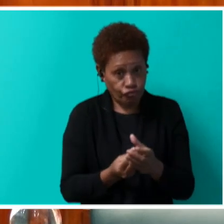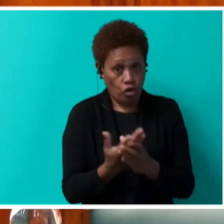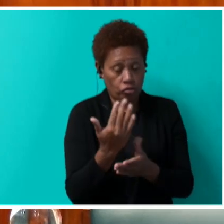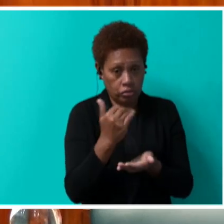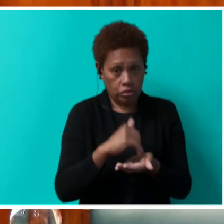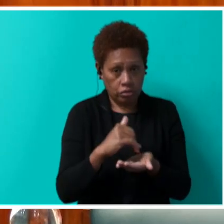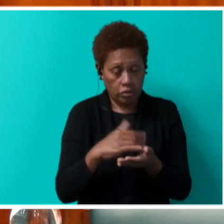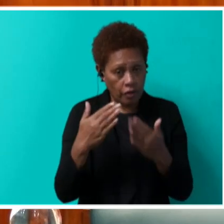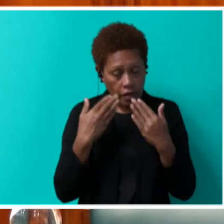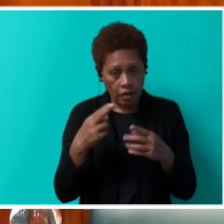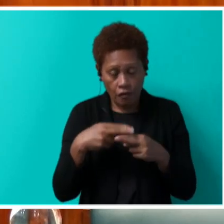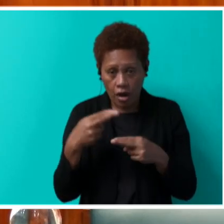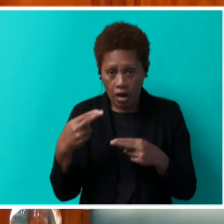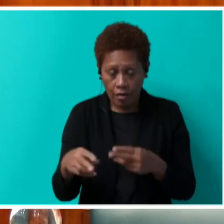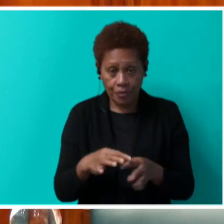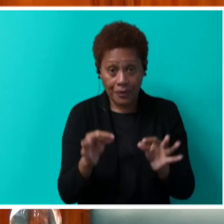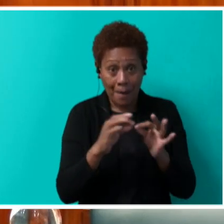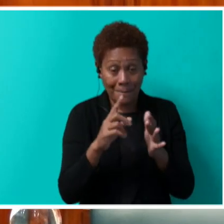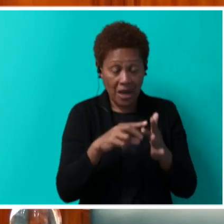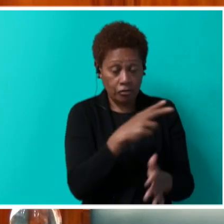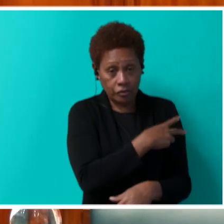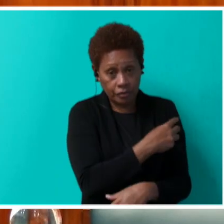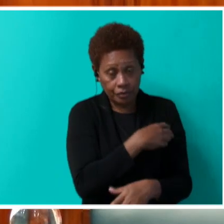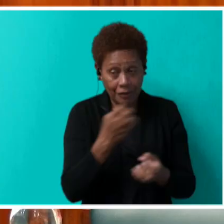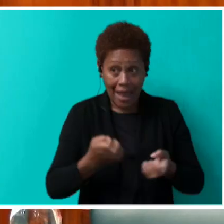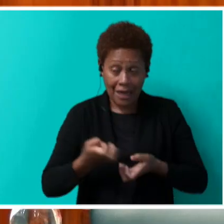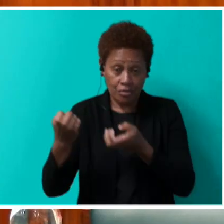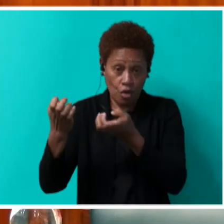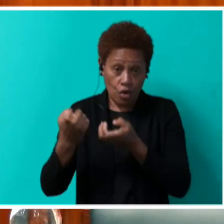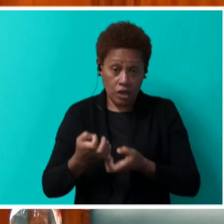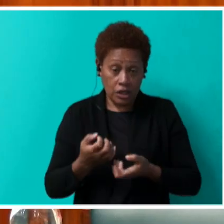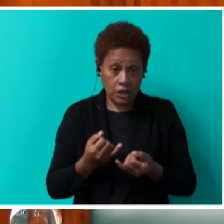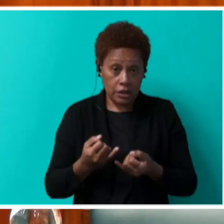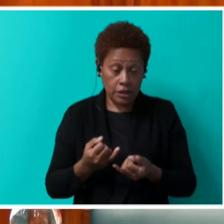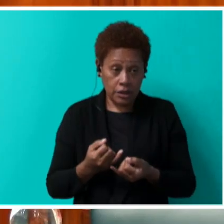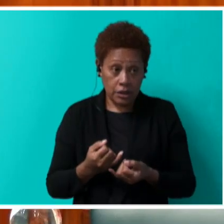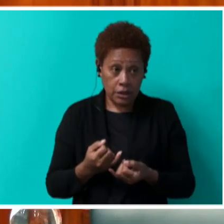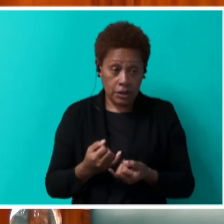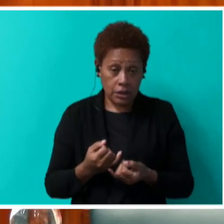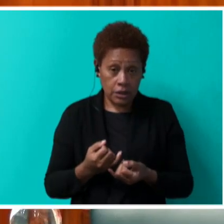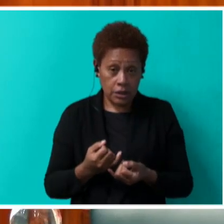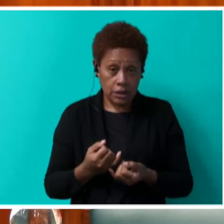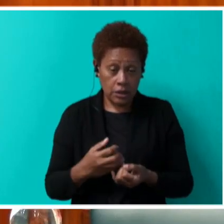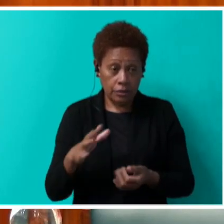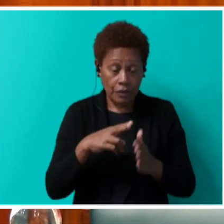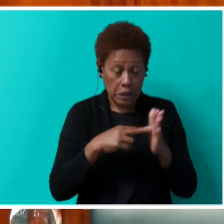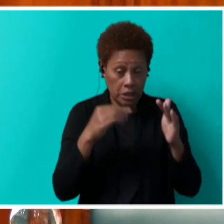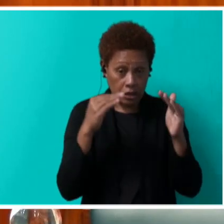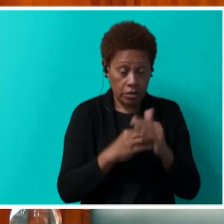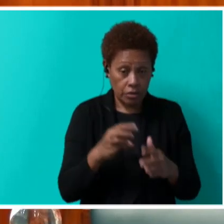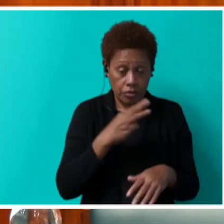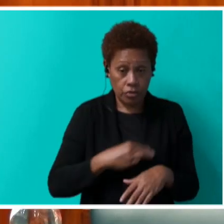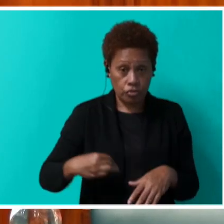thank our farmers, biosecurity of Fiji, importers, exporters, logistics and transporters, New Zealand Ministry of